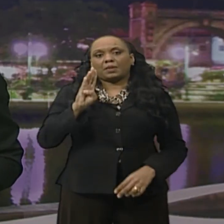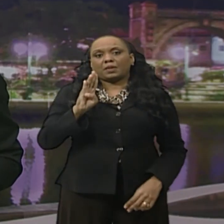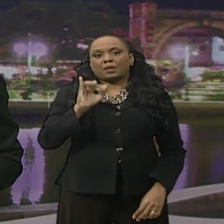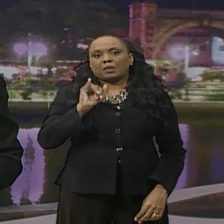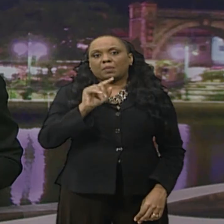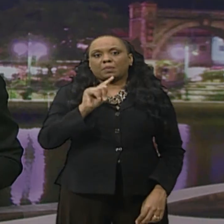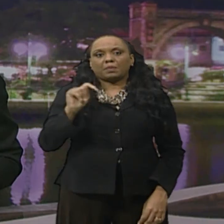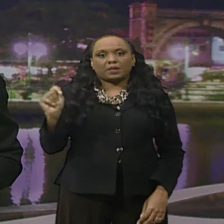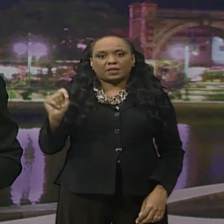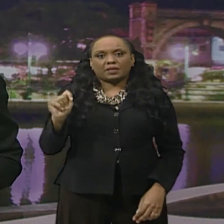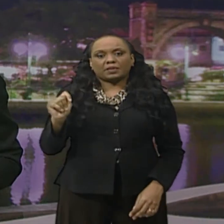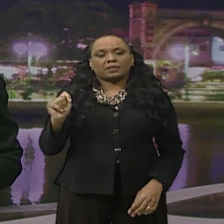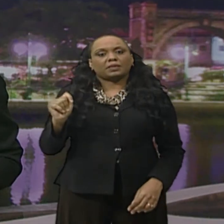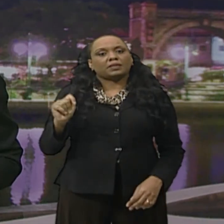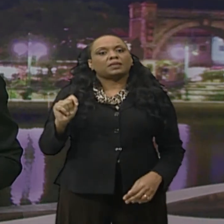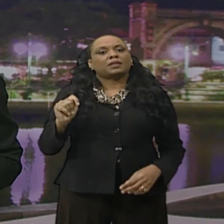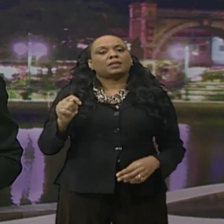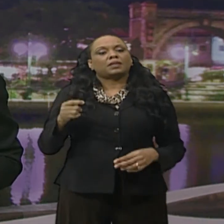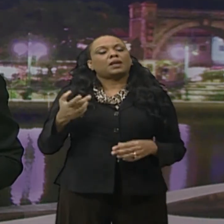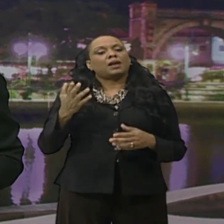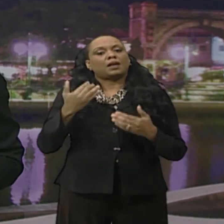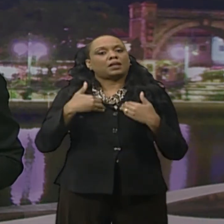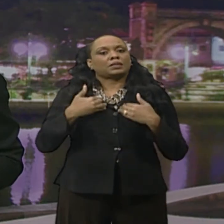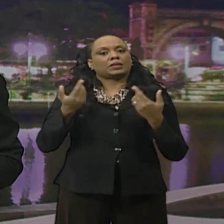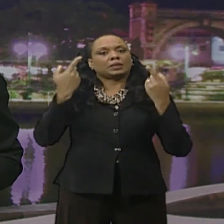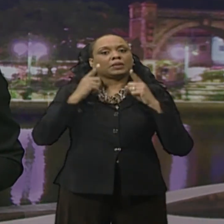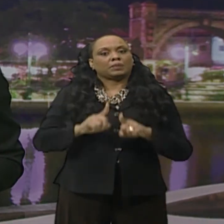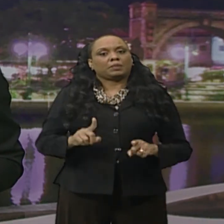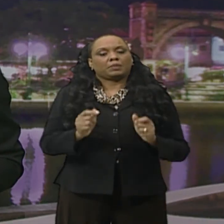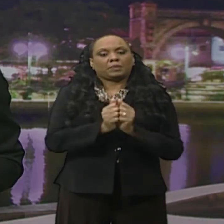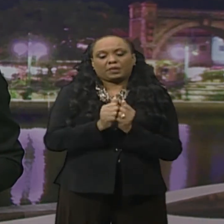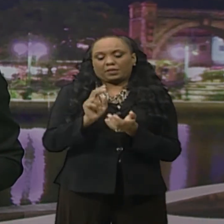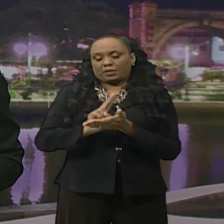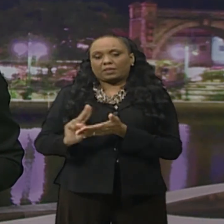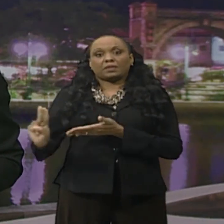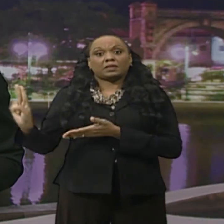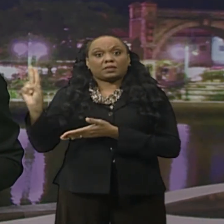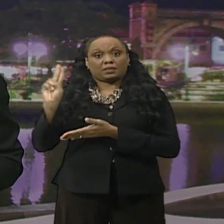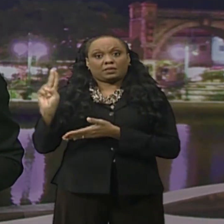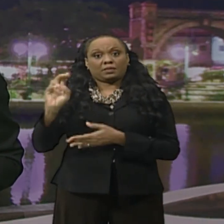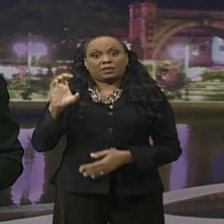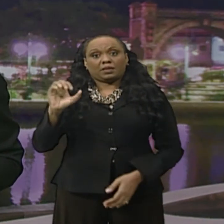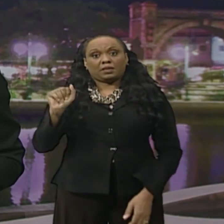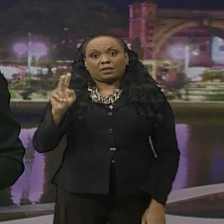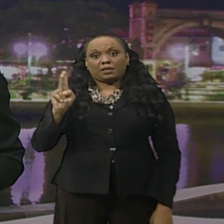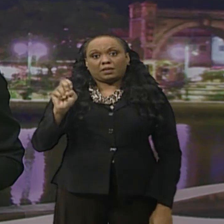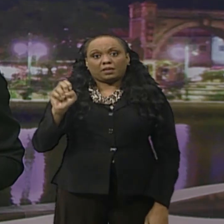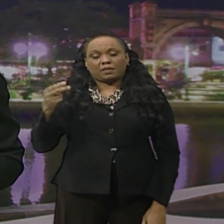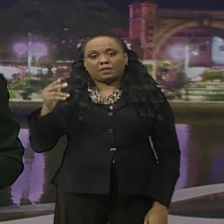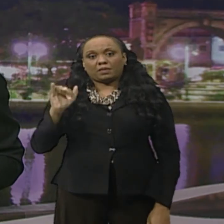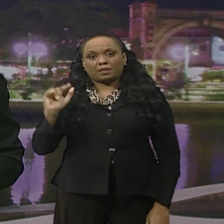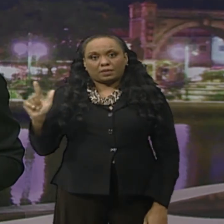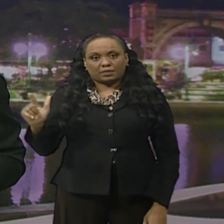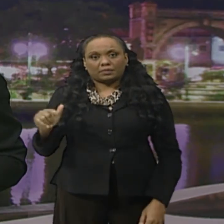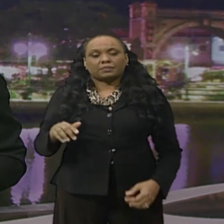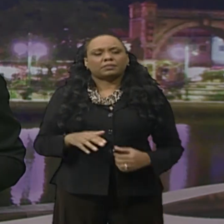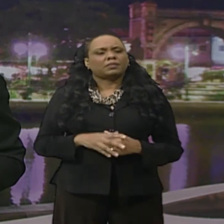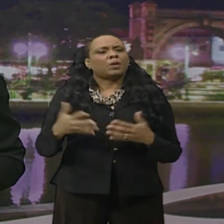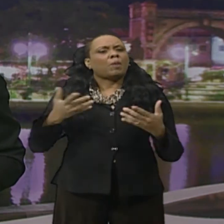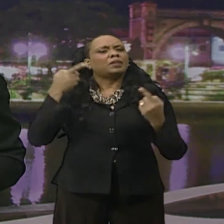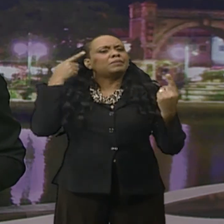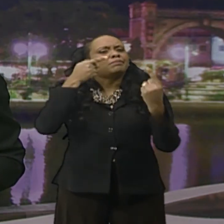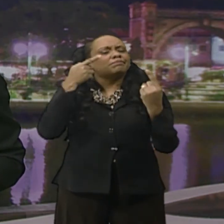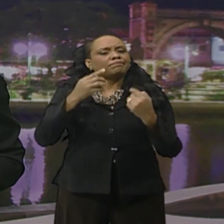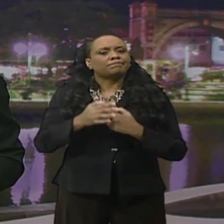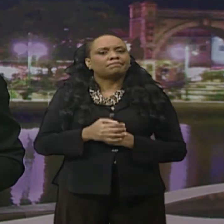a Memorandum of Understanding, or MOU, with the University of the West Indies Cave Hill campus. The aim of the MOU is to